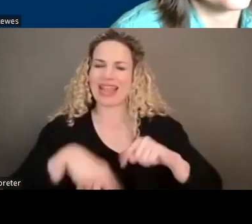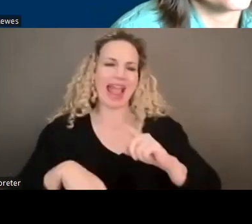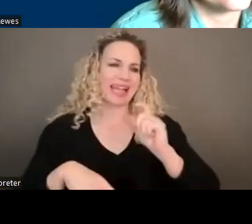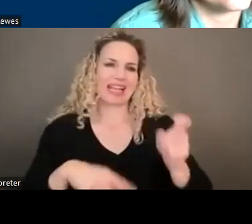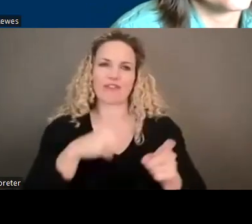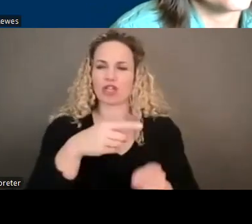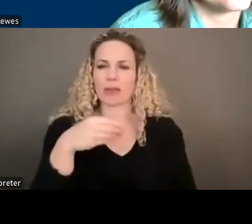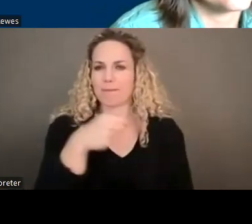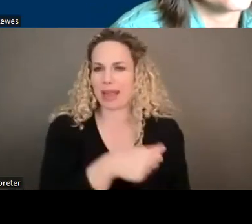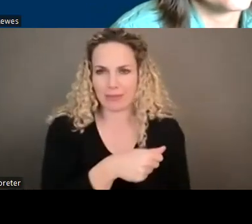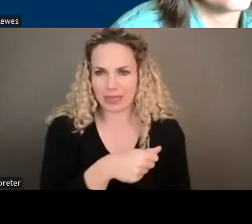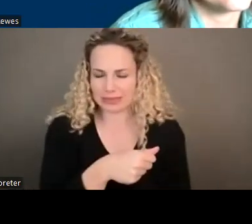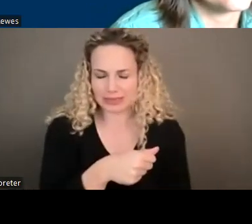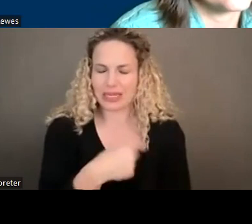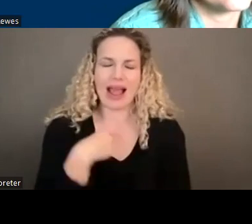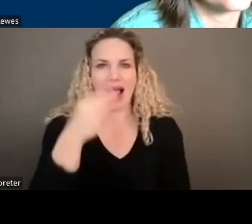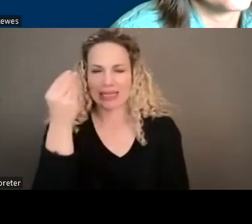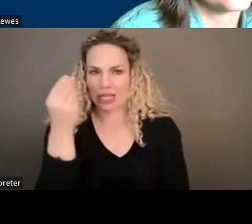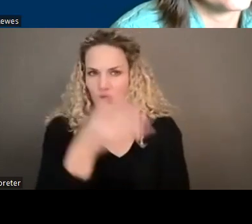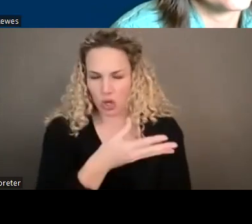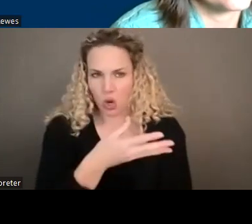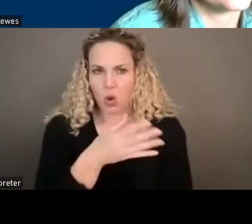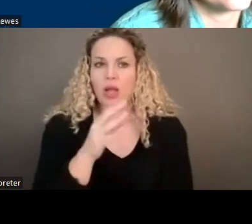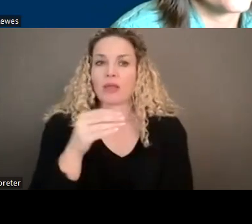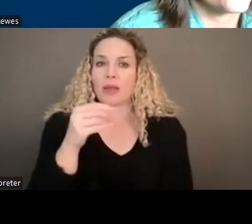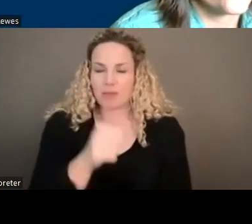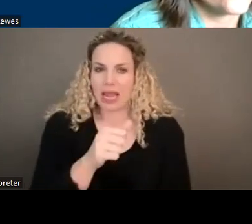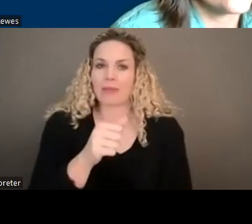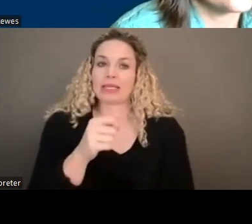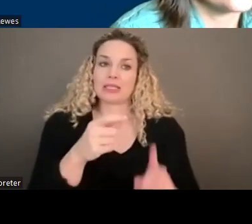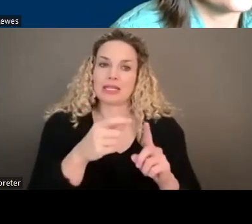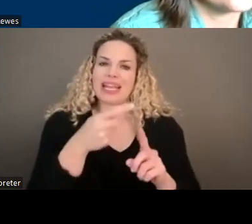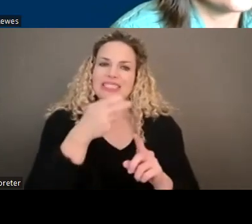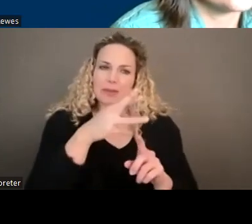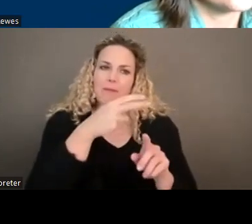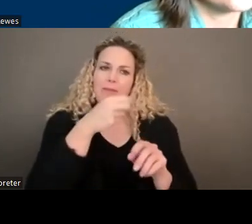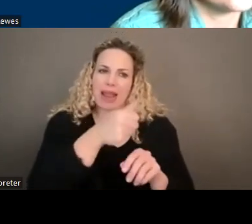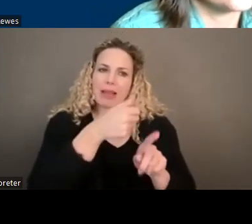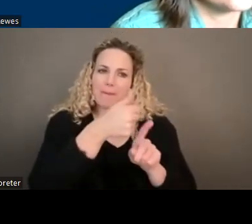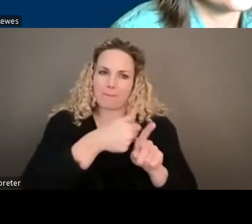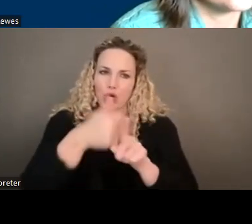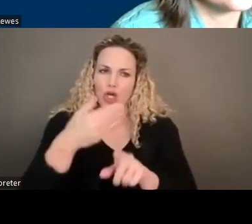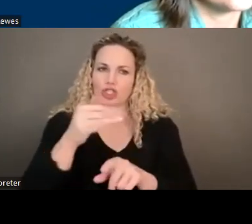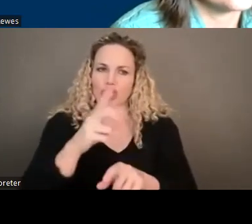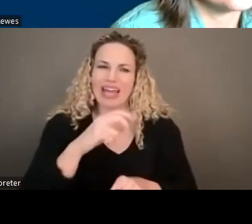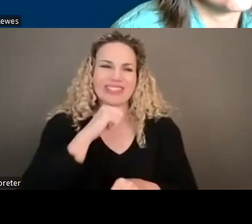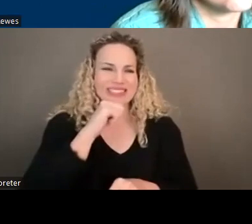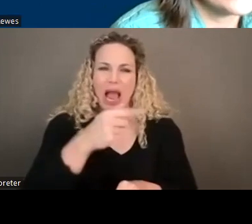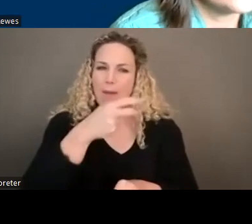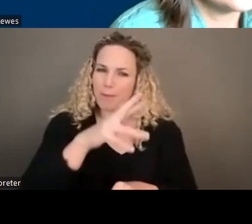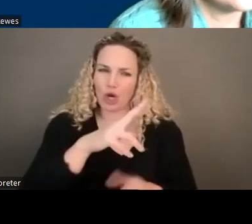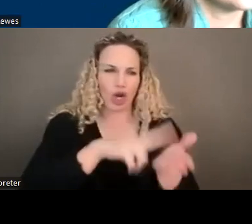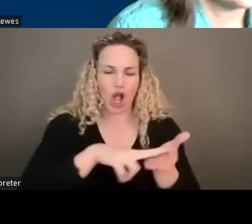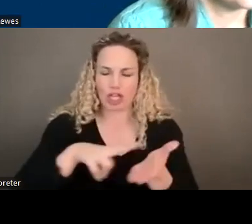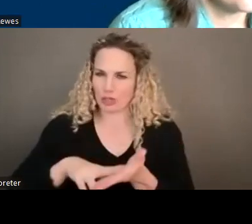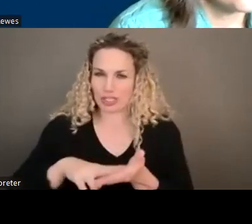payment. I let her know that the payments are coming per child, not per contractor. So is